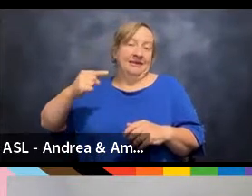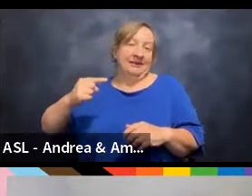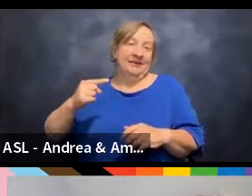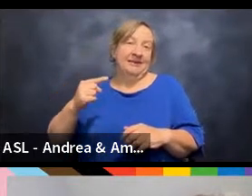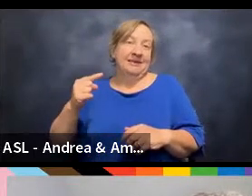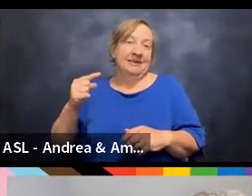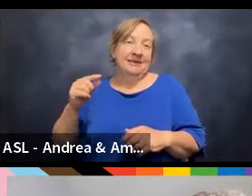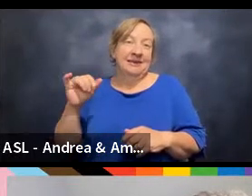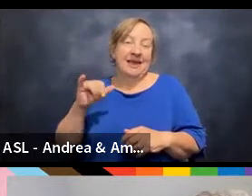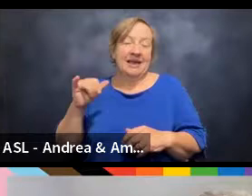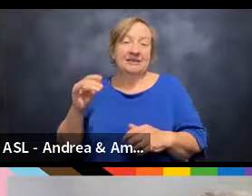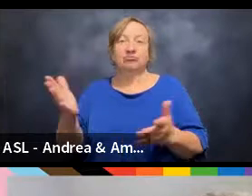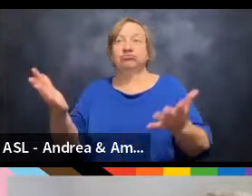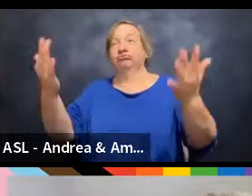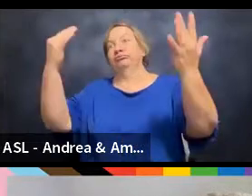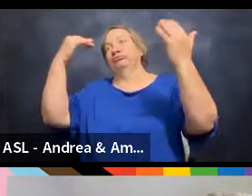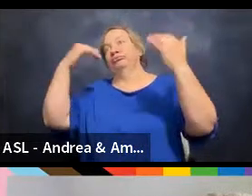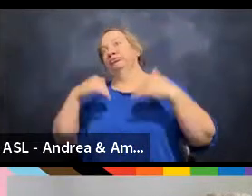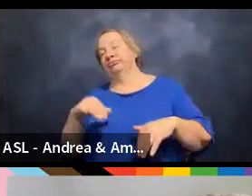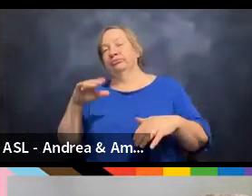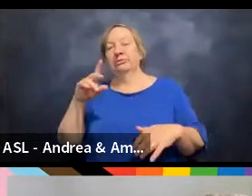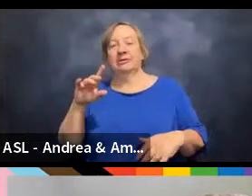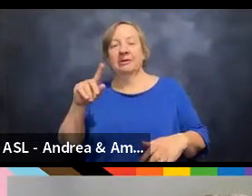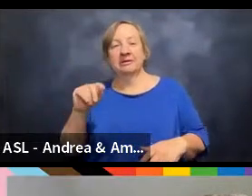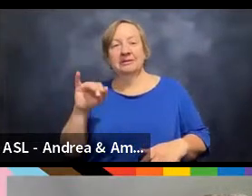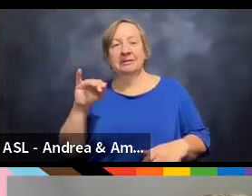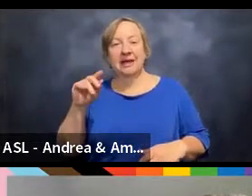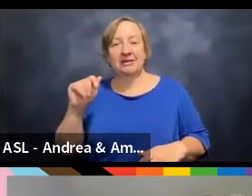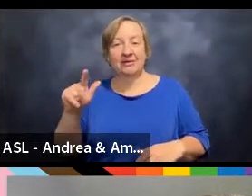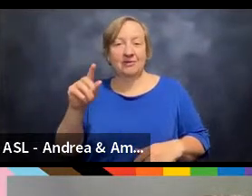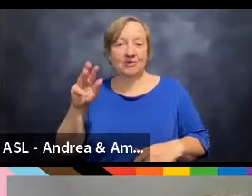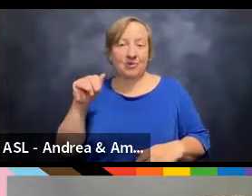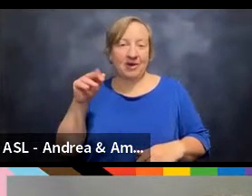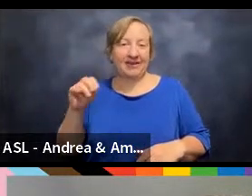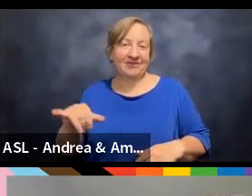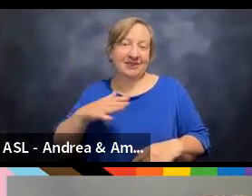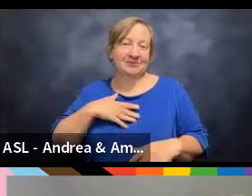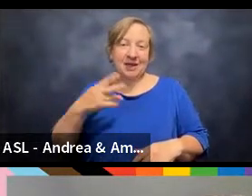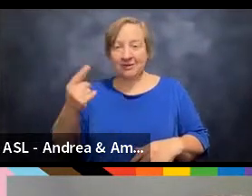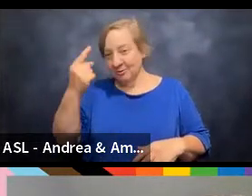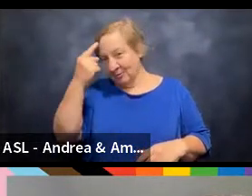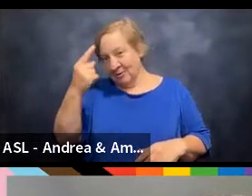tidal wave or something coming in. So that's just my 2 cents in there.